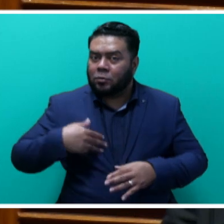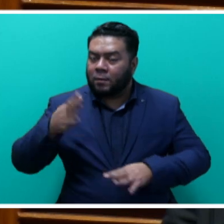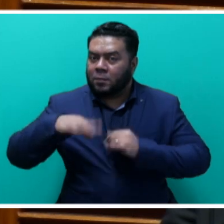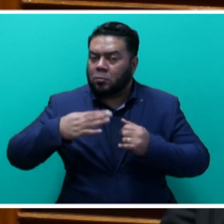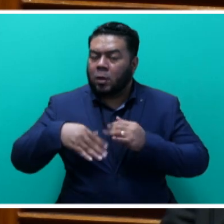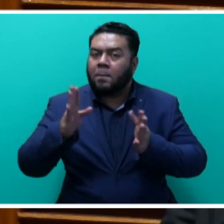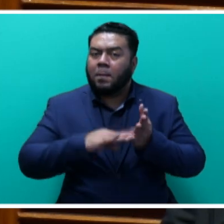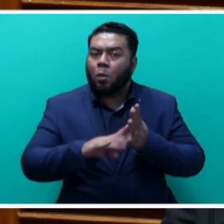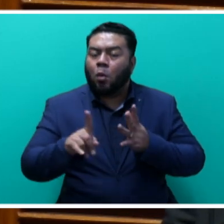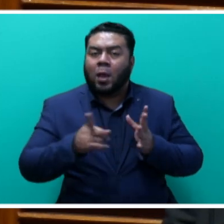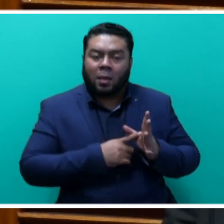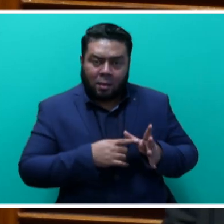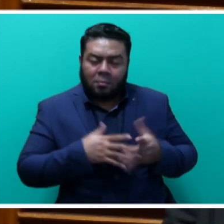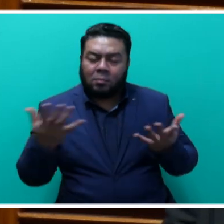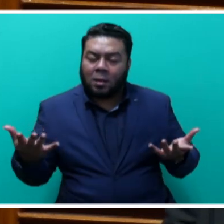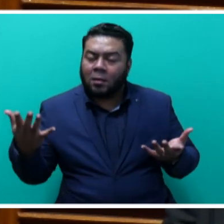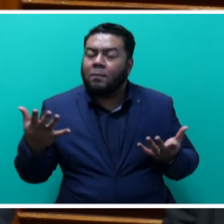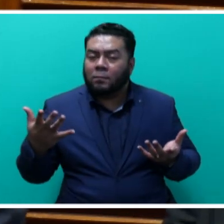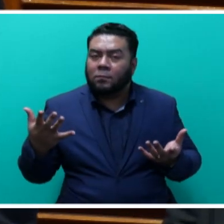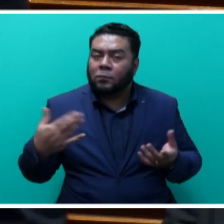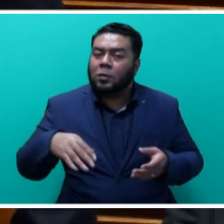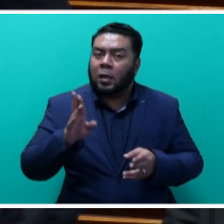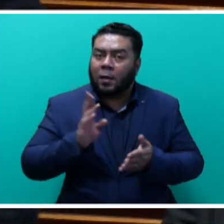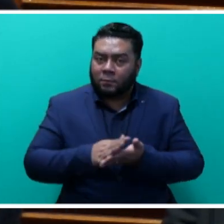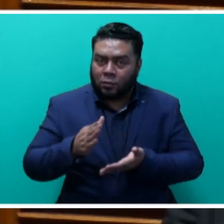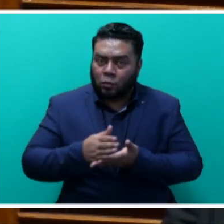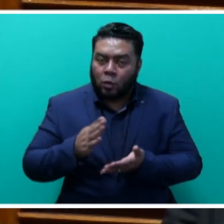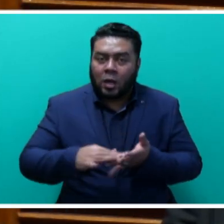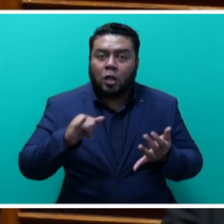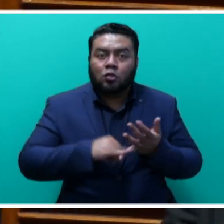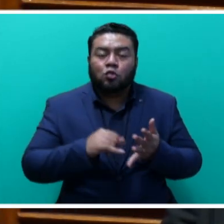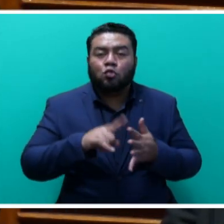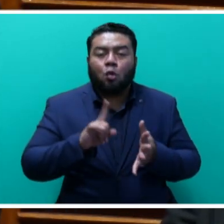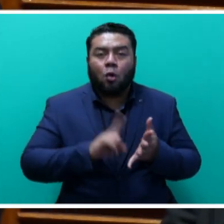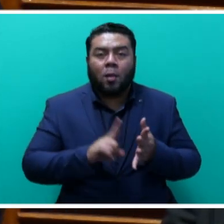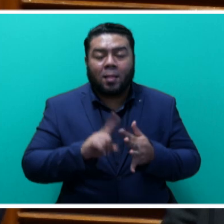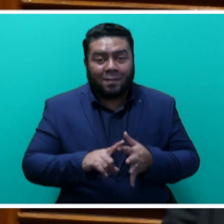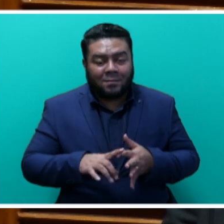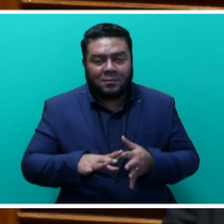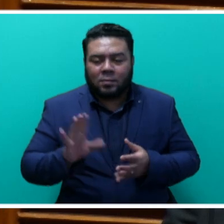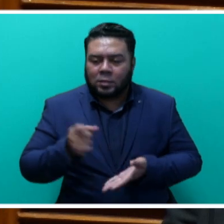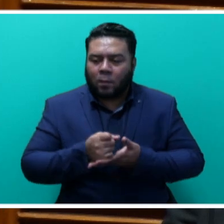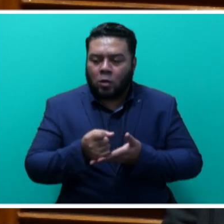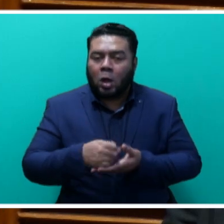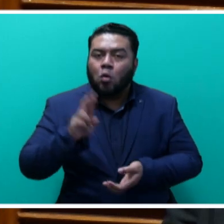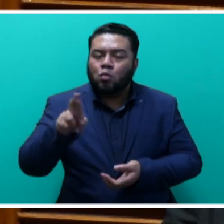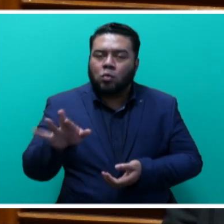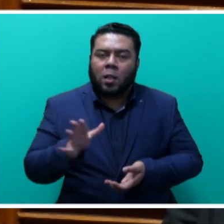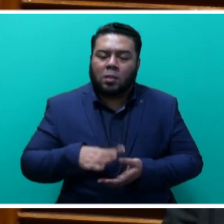an MOA with the Fiji National Provident Fund and Sole FinTech in terms of supporting our rural